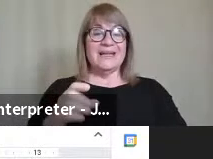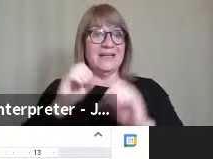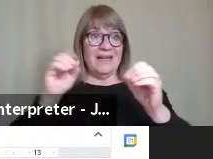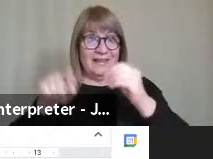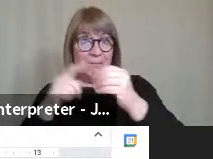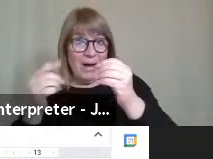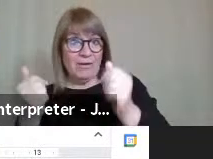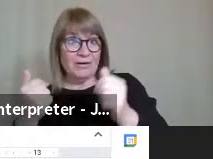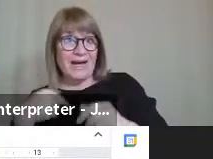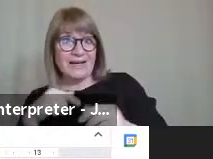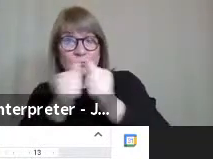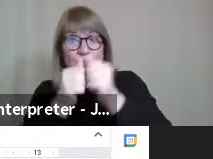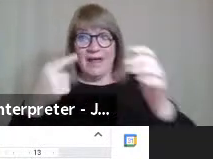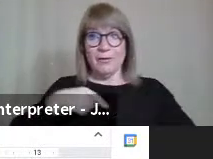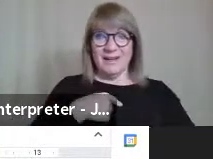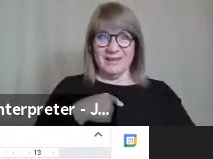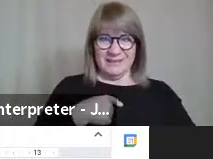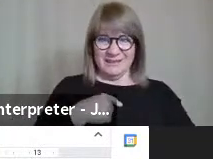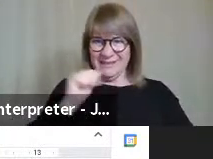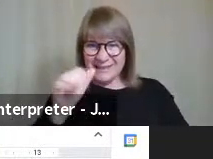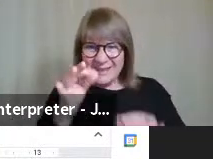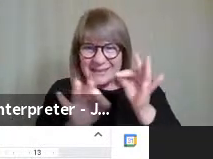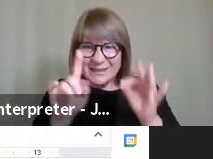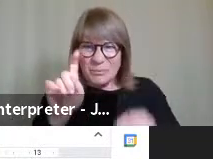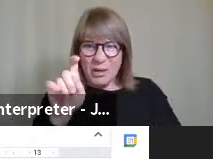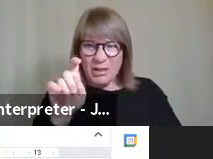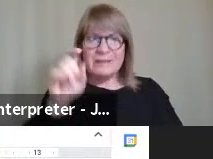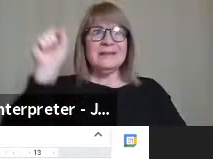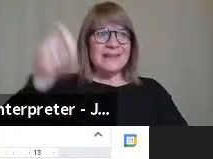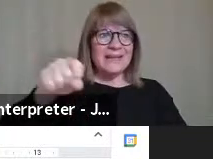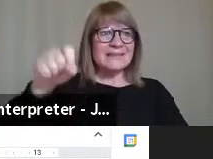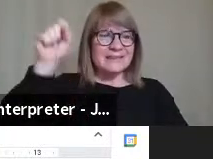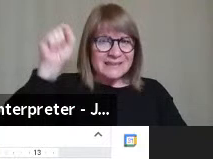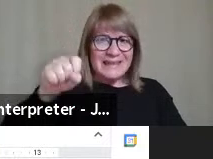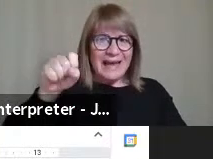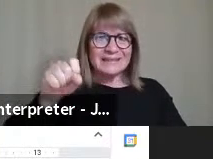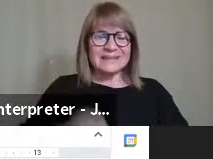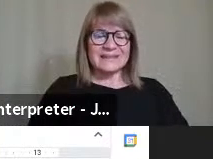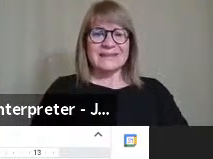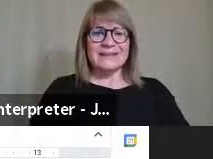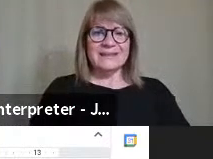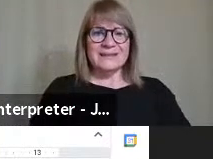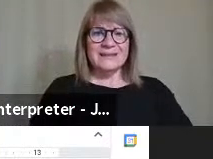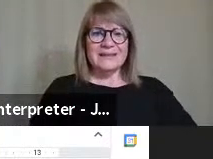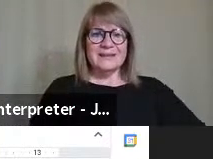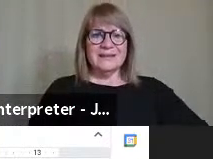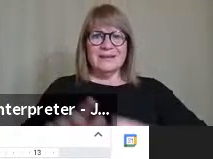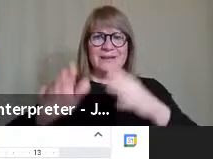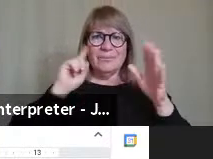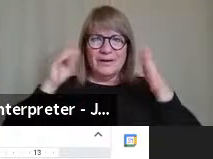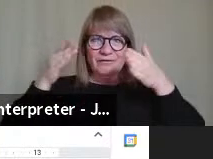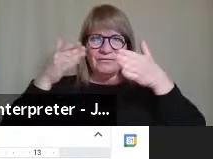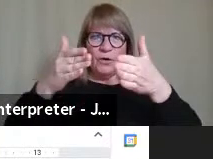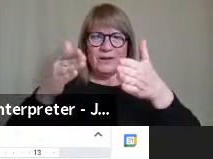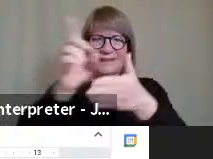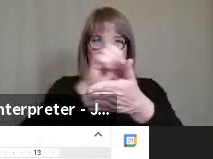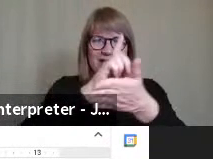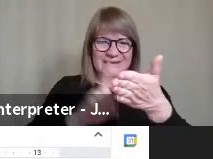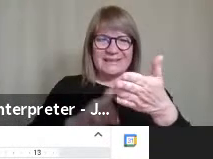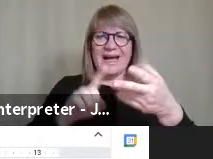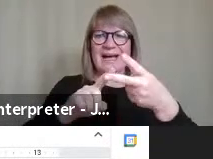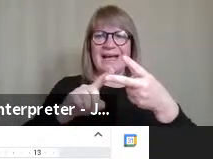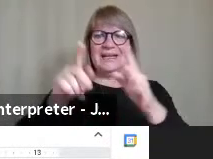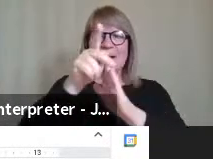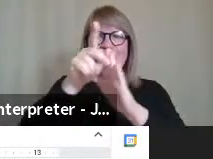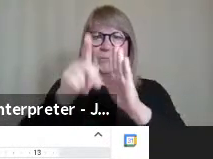could it really be this simple yes yes it can by center design in all aspects of policy